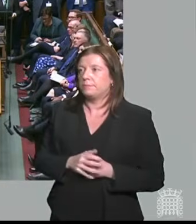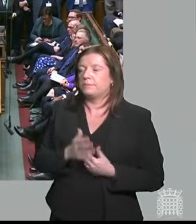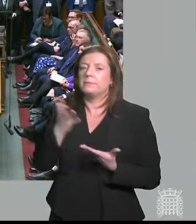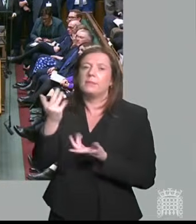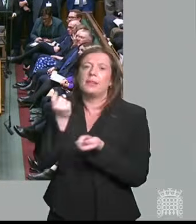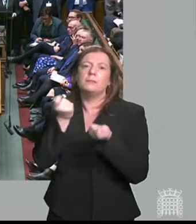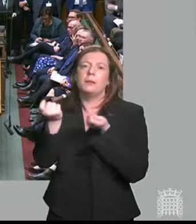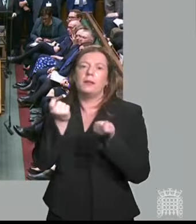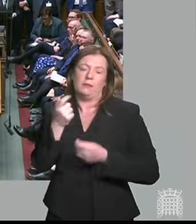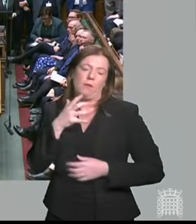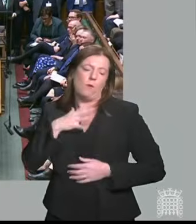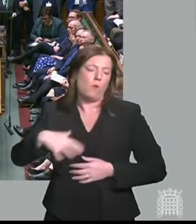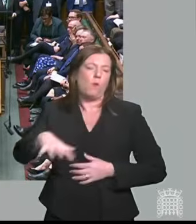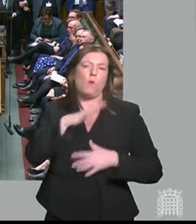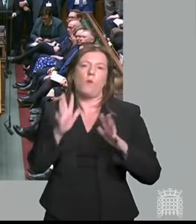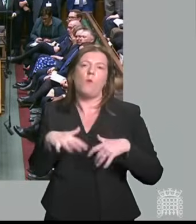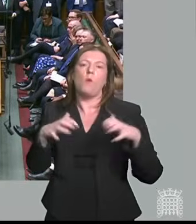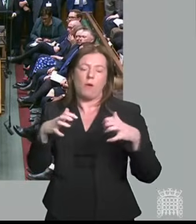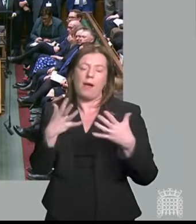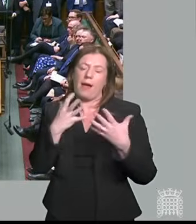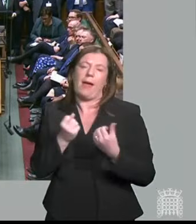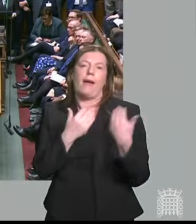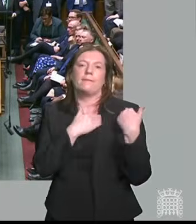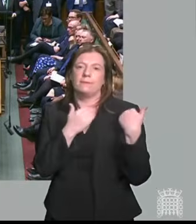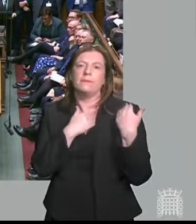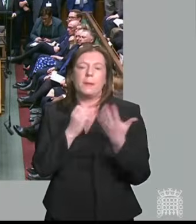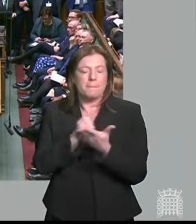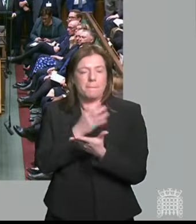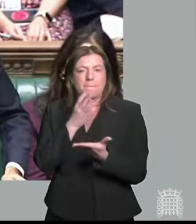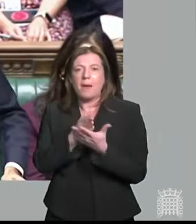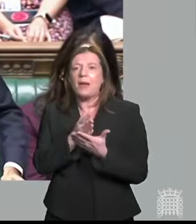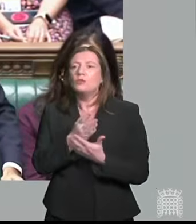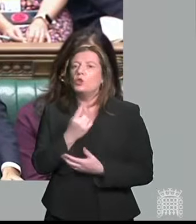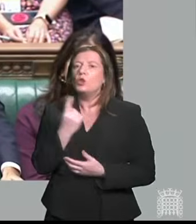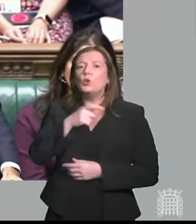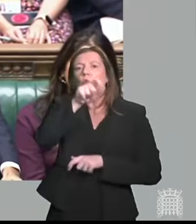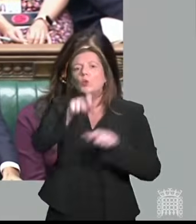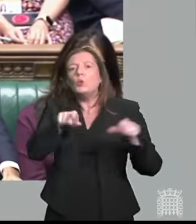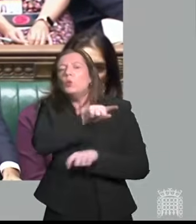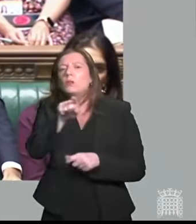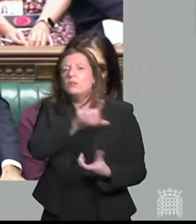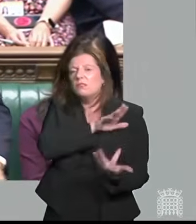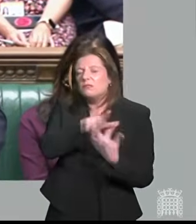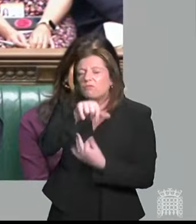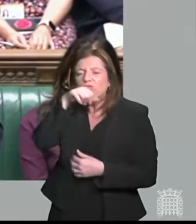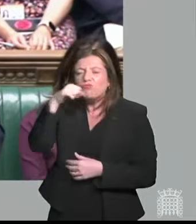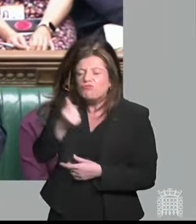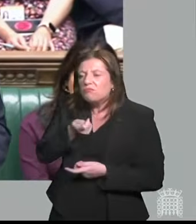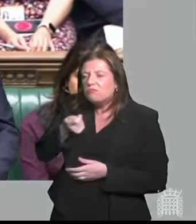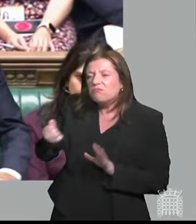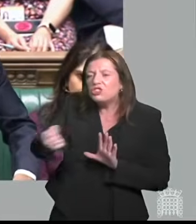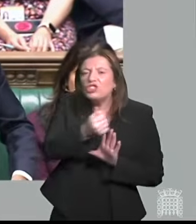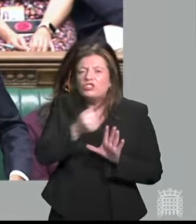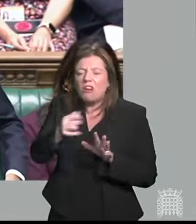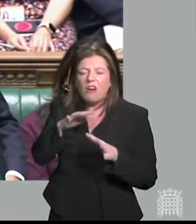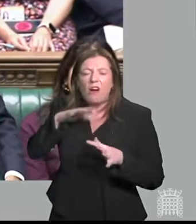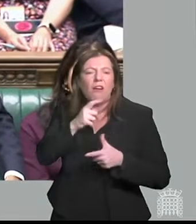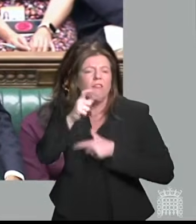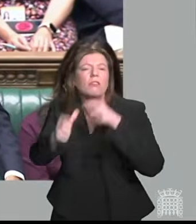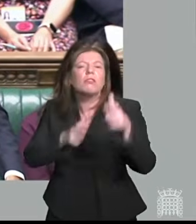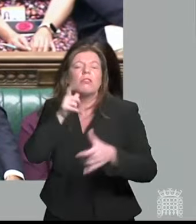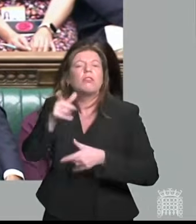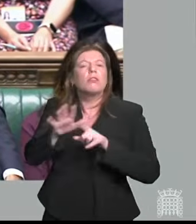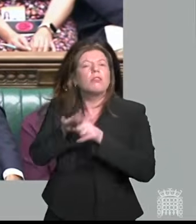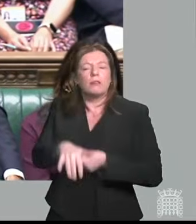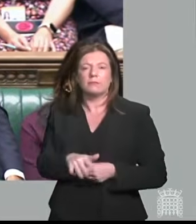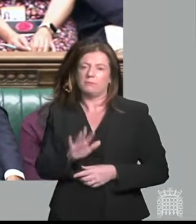Mr. Speaker, all of us in this House can play our part in stamping out those who seek to cause division and hate in our society. We will make